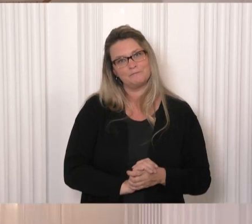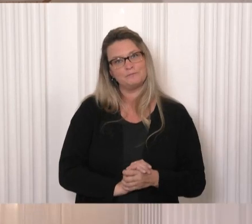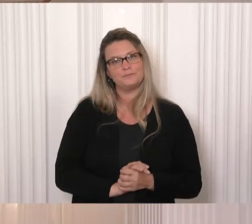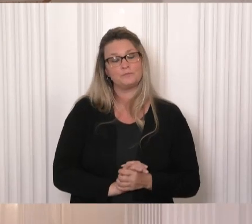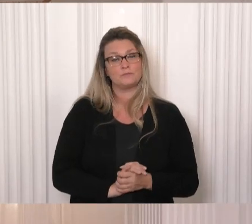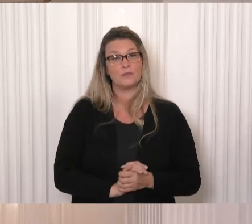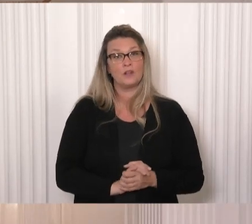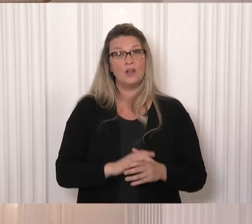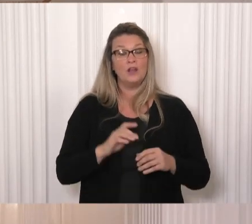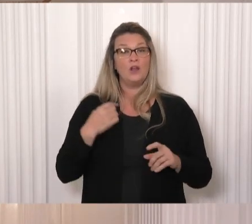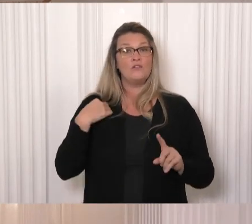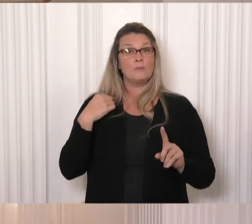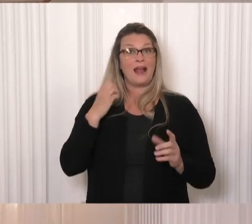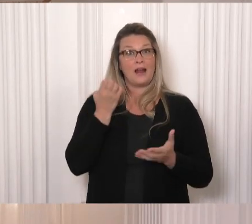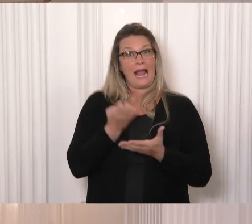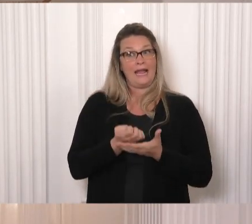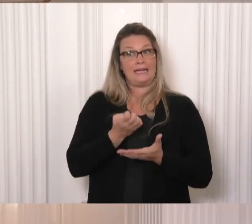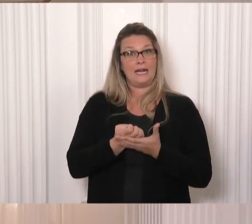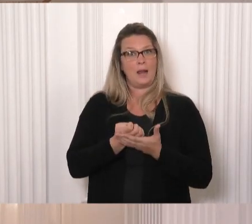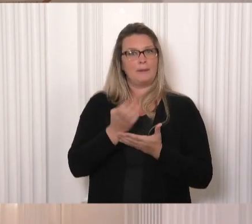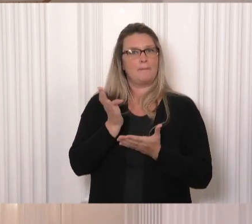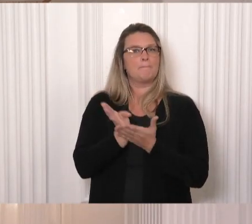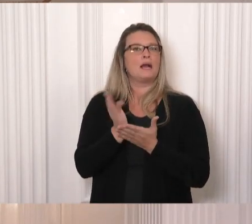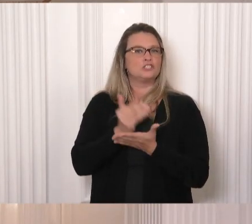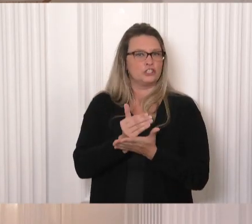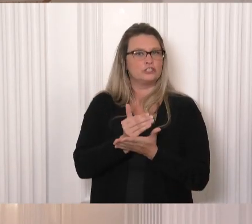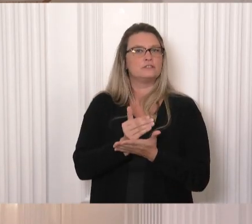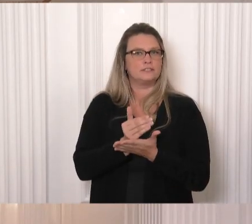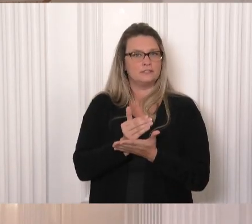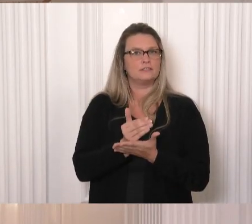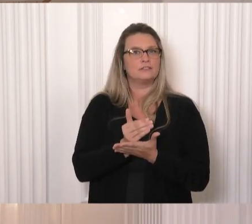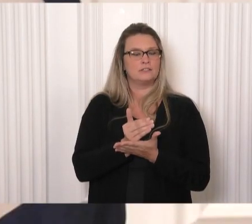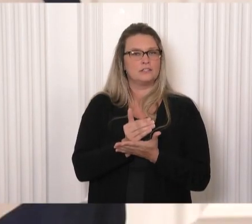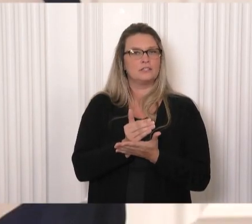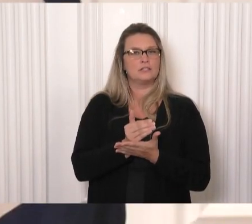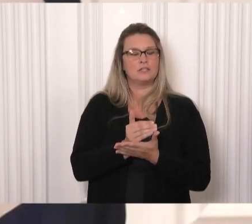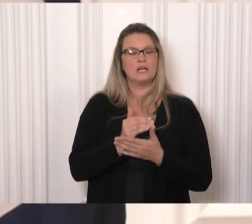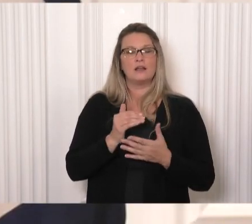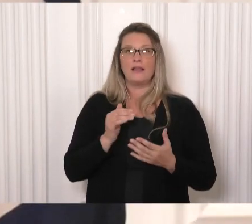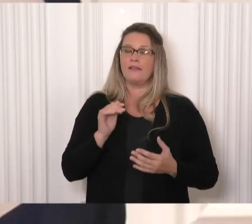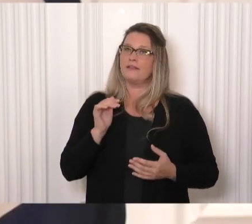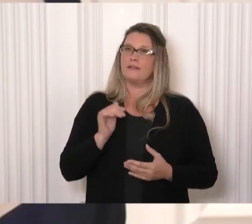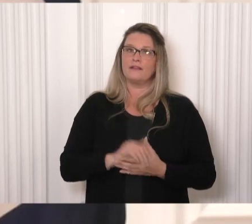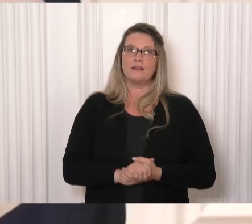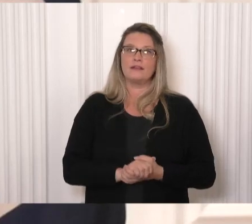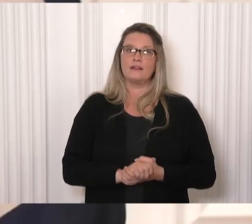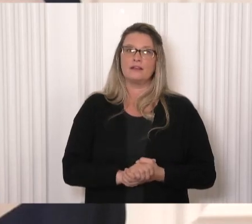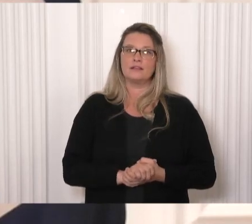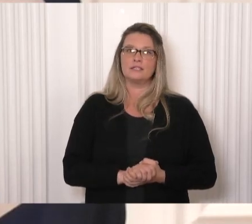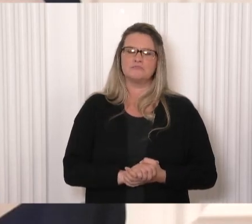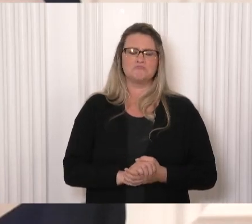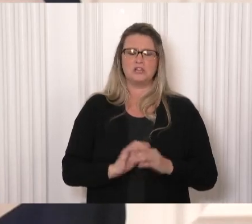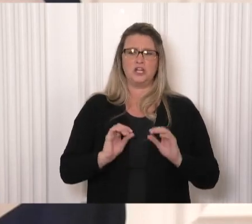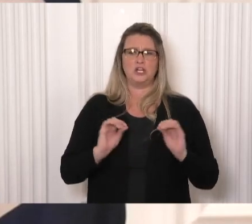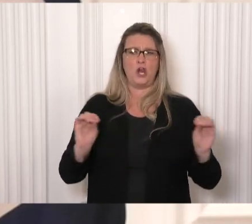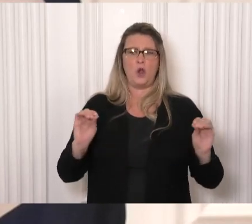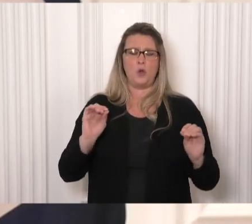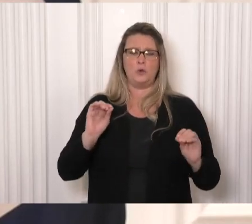From the standpoint of our budget, you know, Brad, this is no